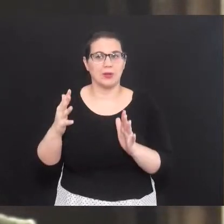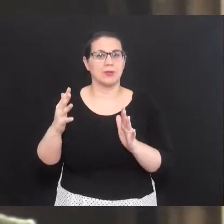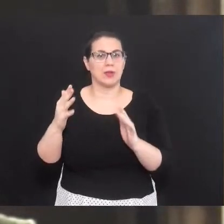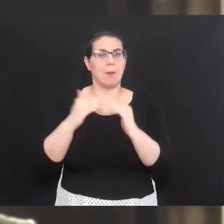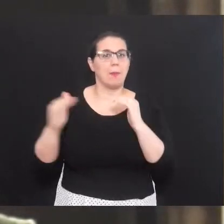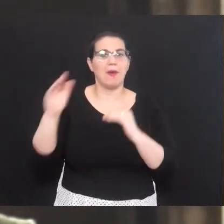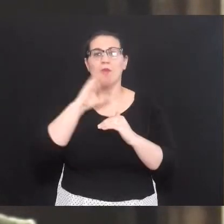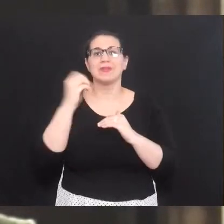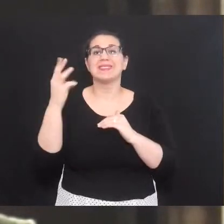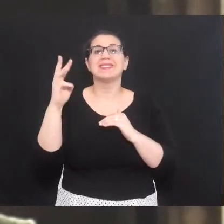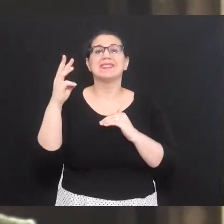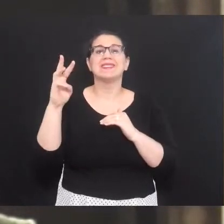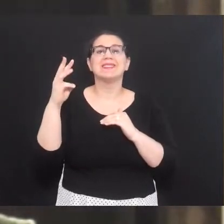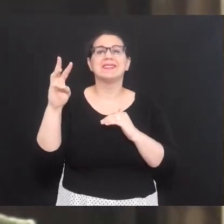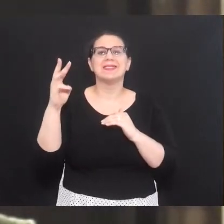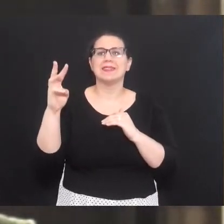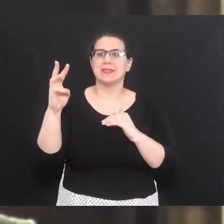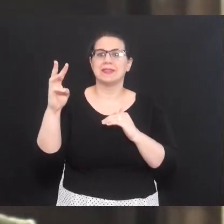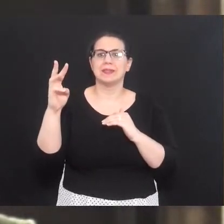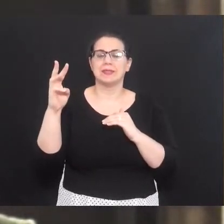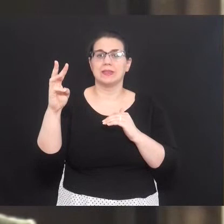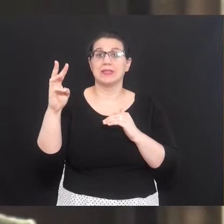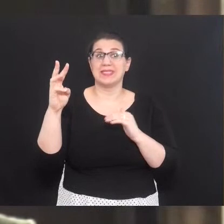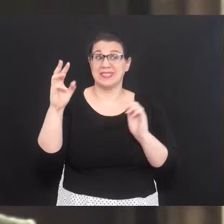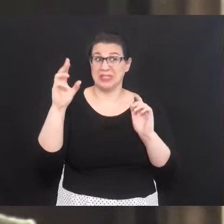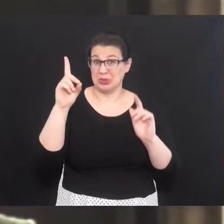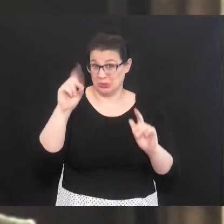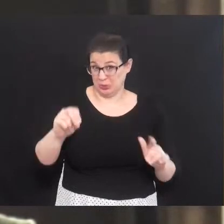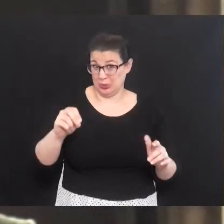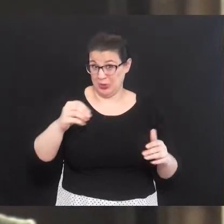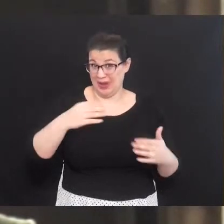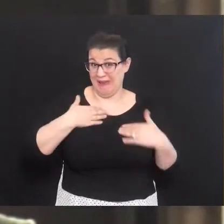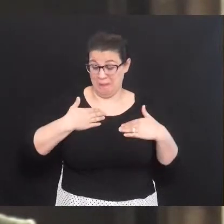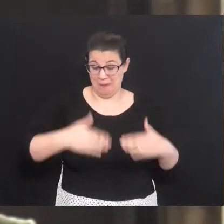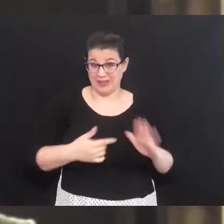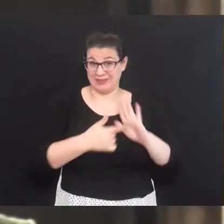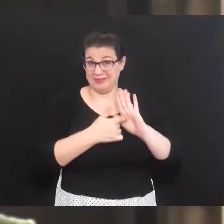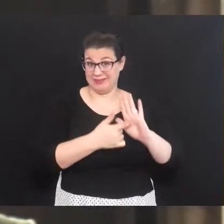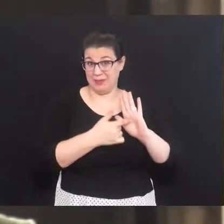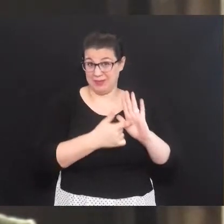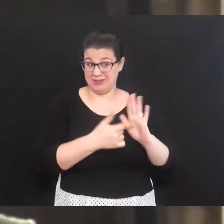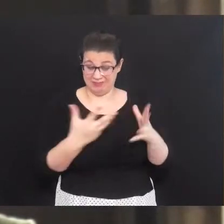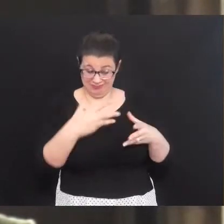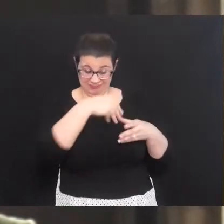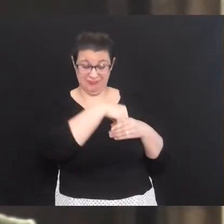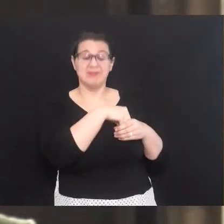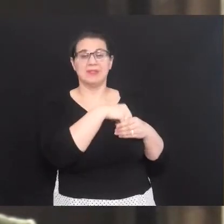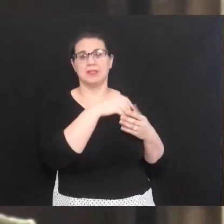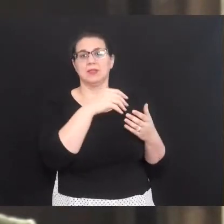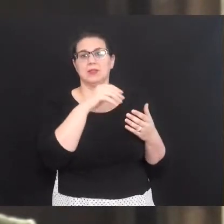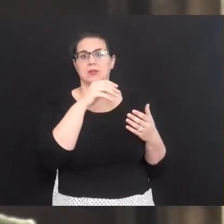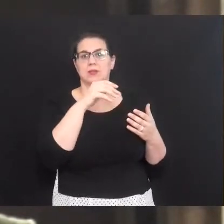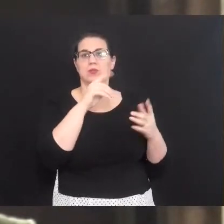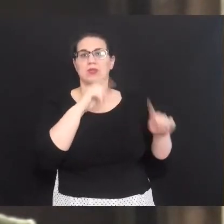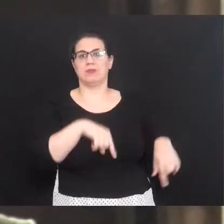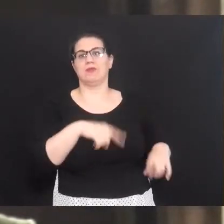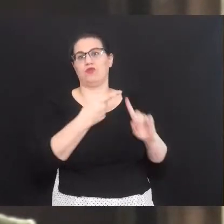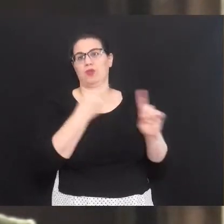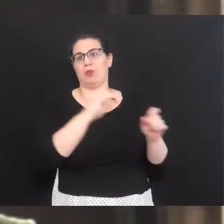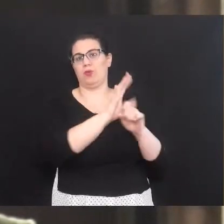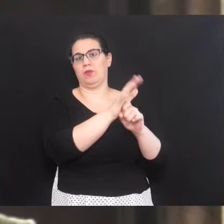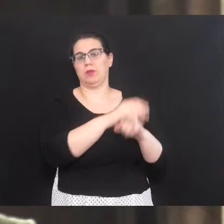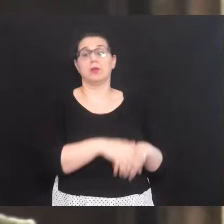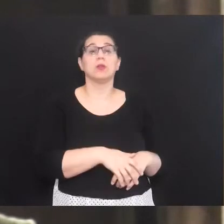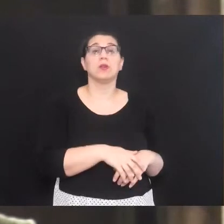of reaction to the COVID virus, looking at antibodies directed against the spike protein. And about twice